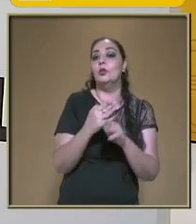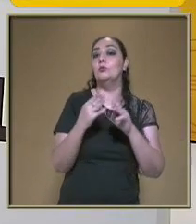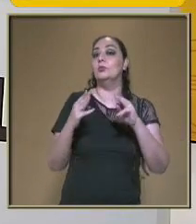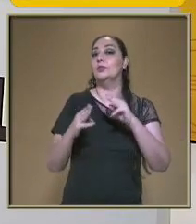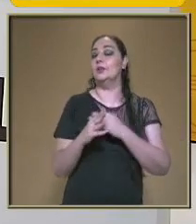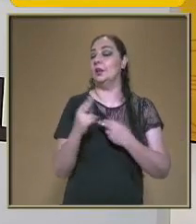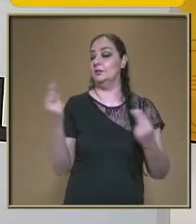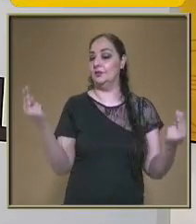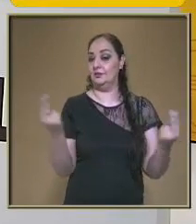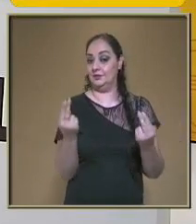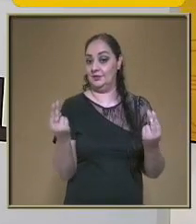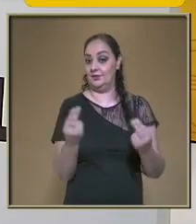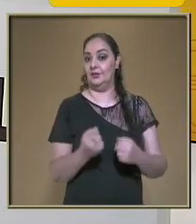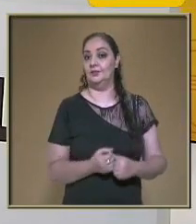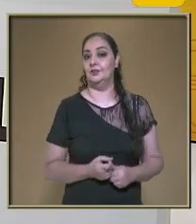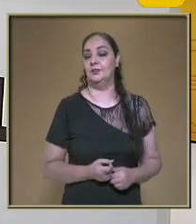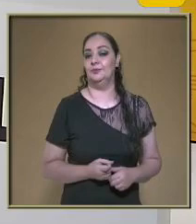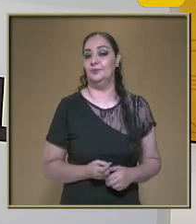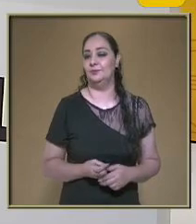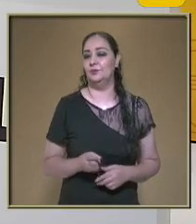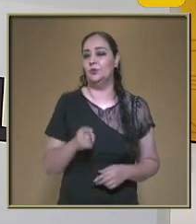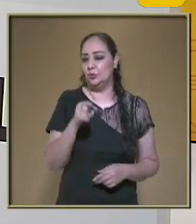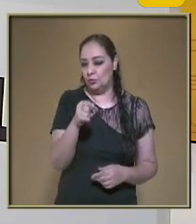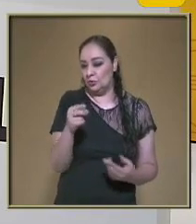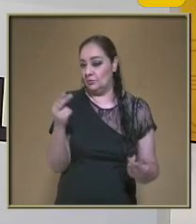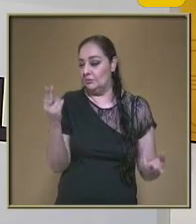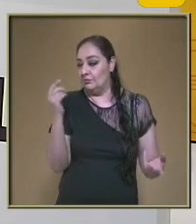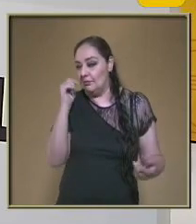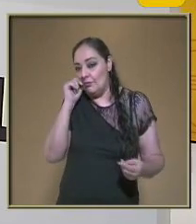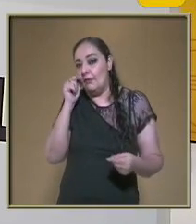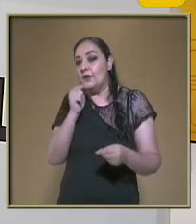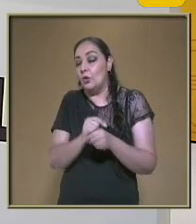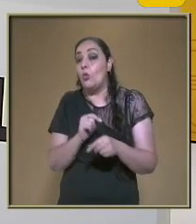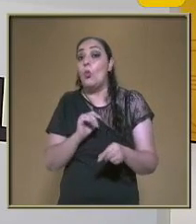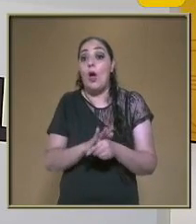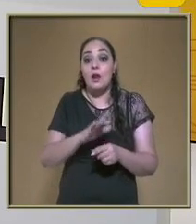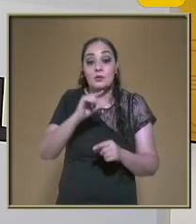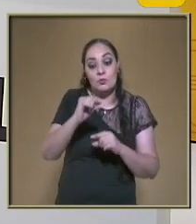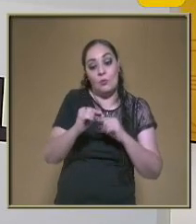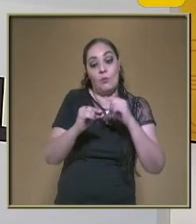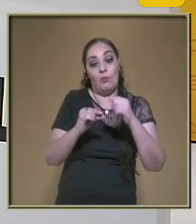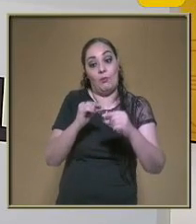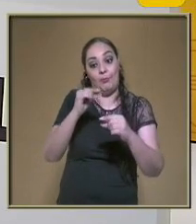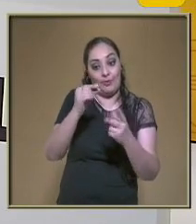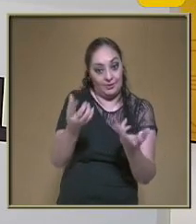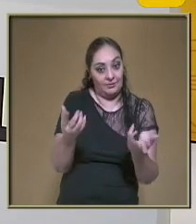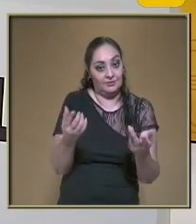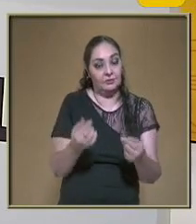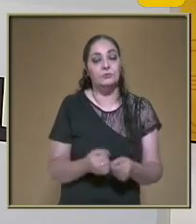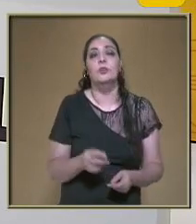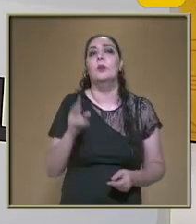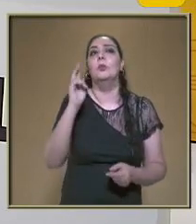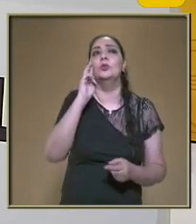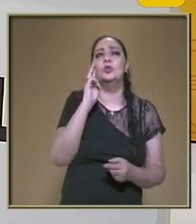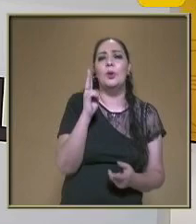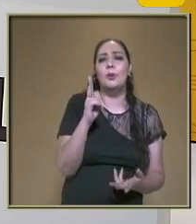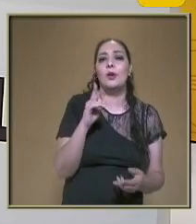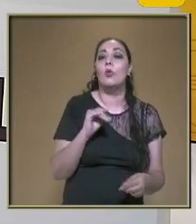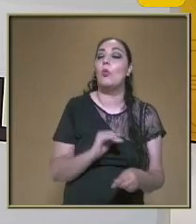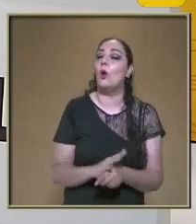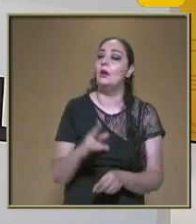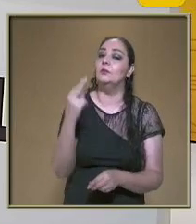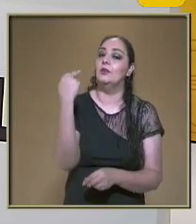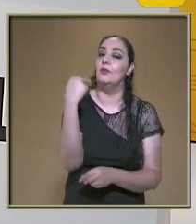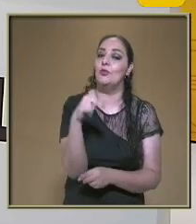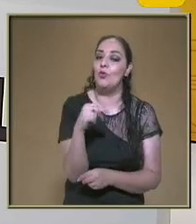materials? Did you identify the steps, the instructions? Let's see, what was the name of